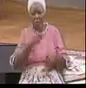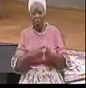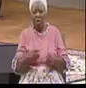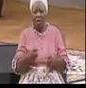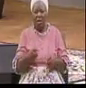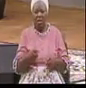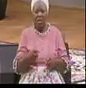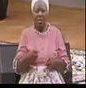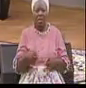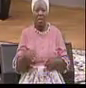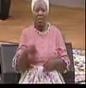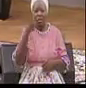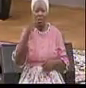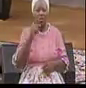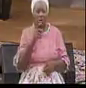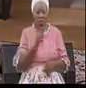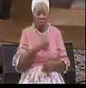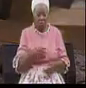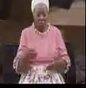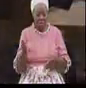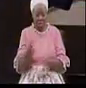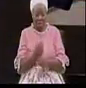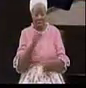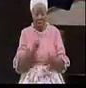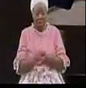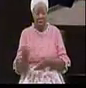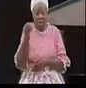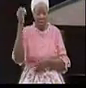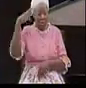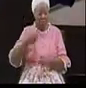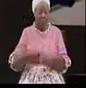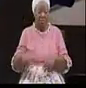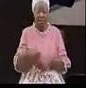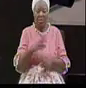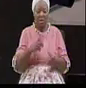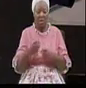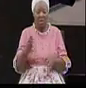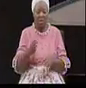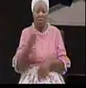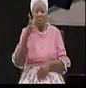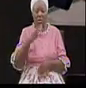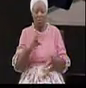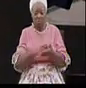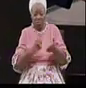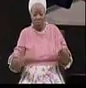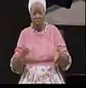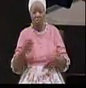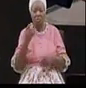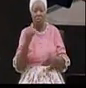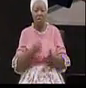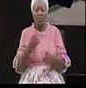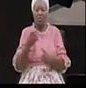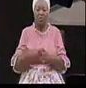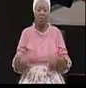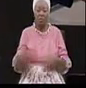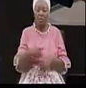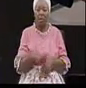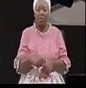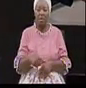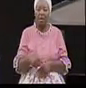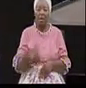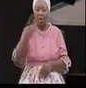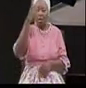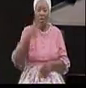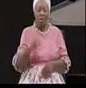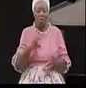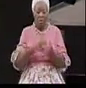withdraws the grace from them. You don't want grace, it's withdrawn. He withdraws his promise